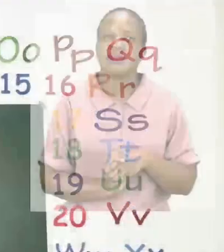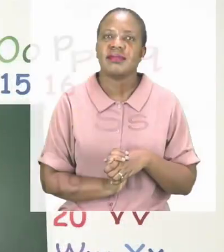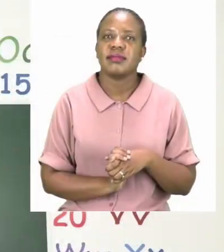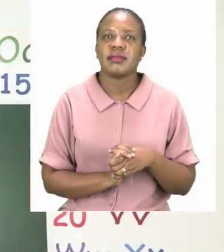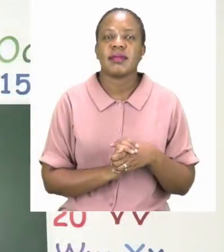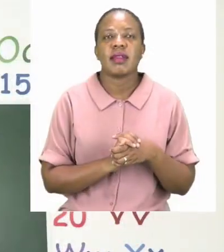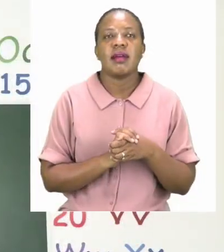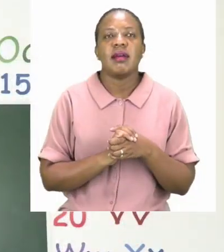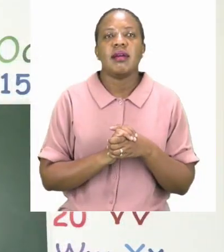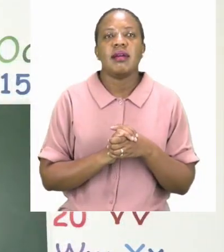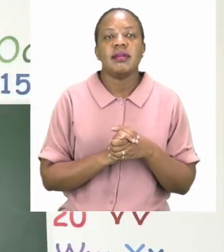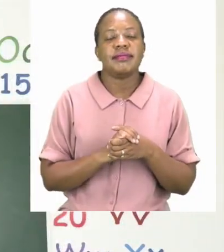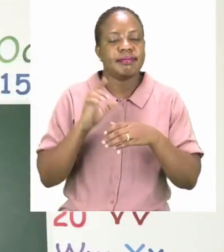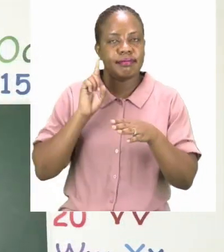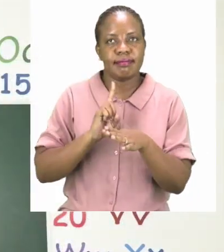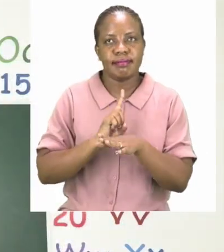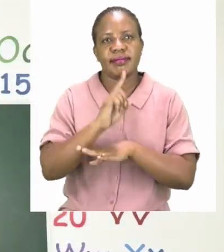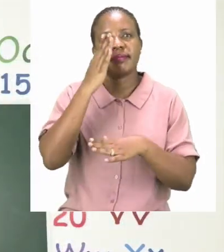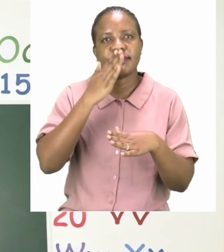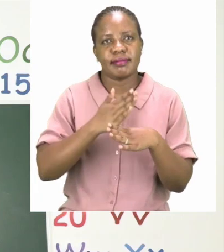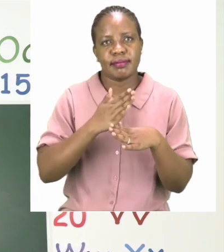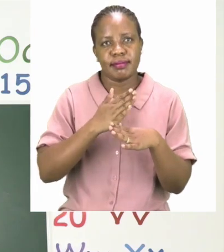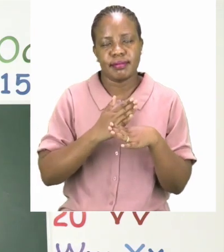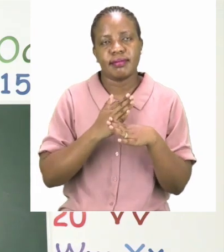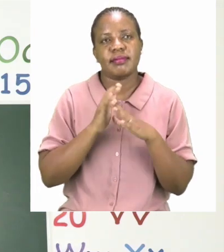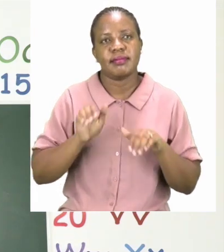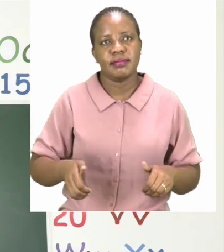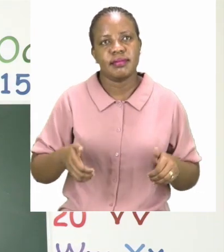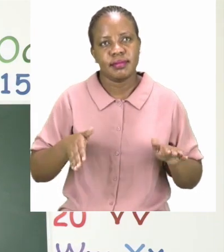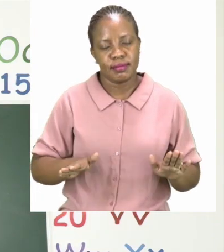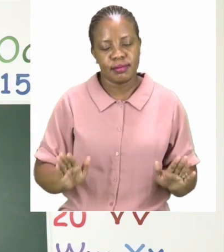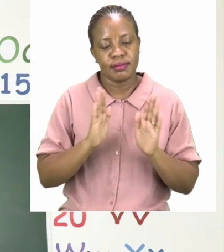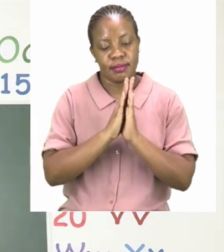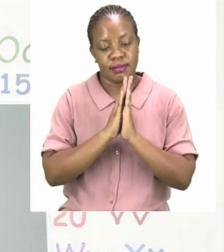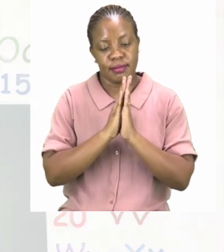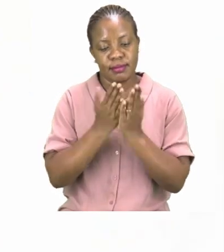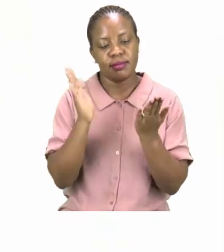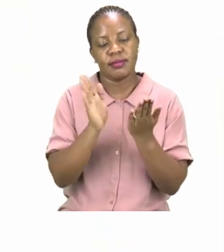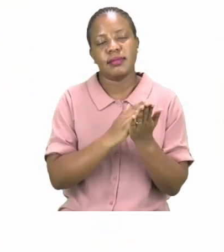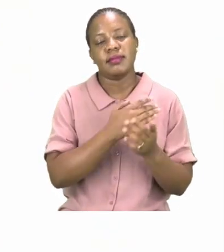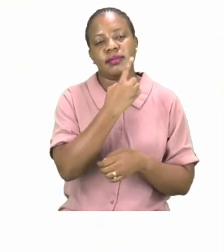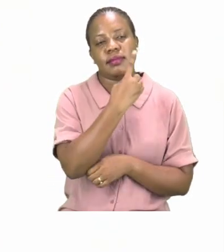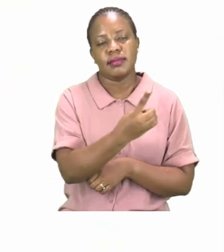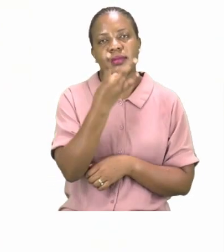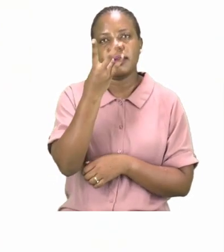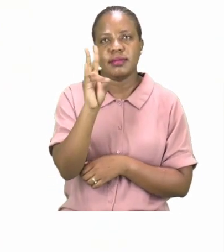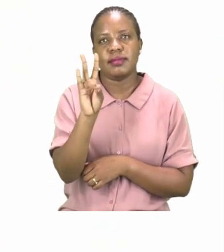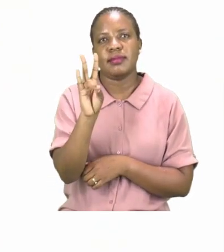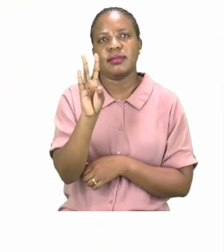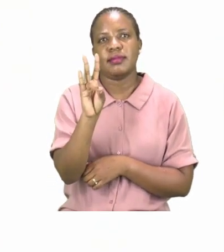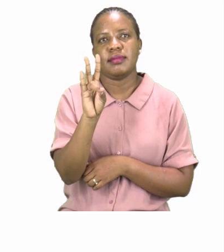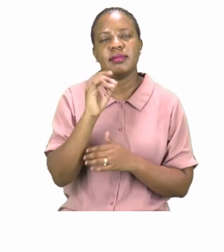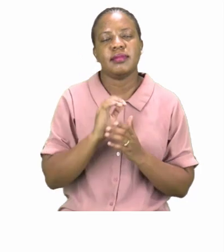For our first activity, boys and girls, let us turn to page 17. On